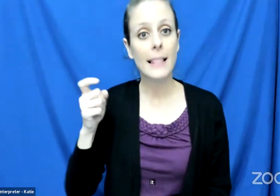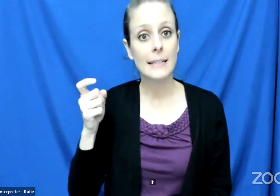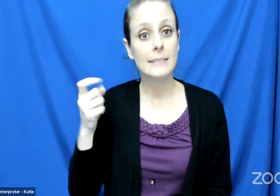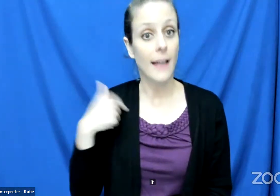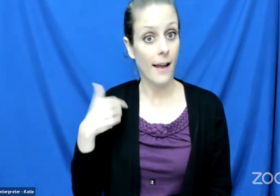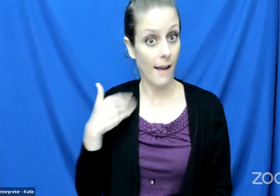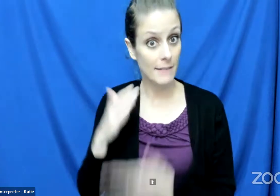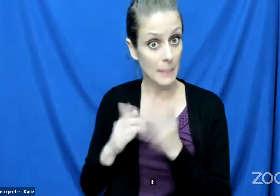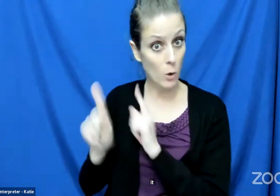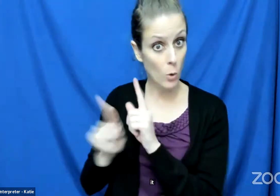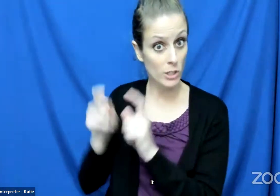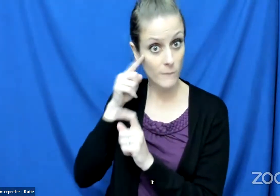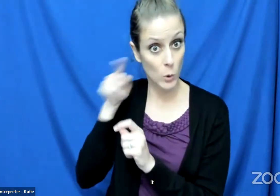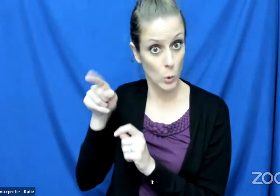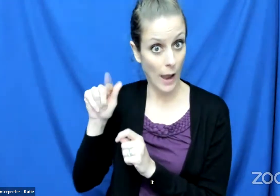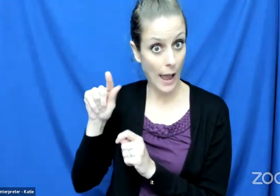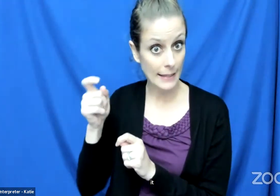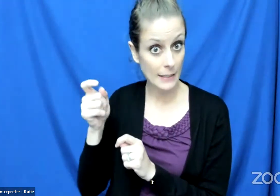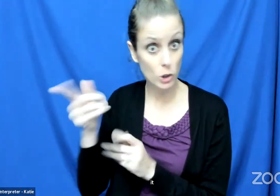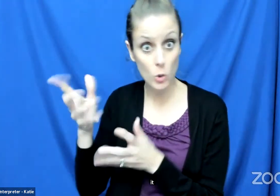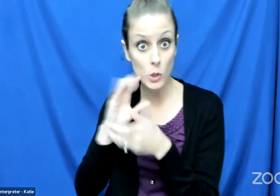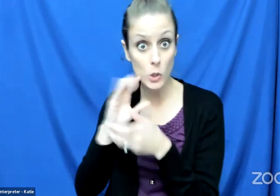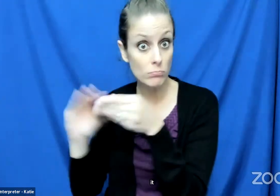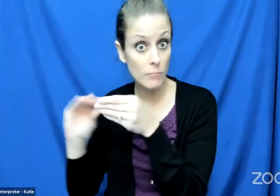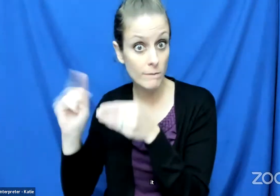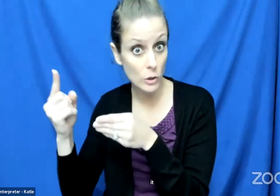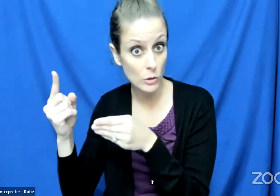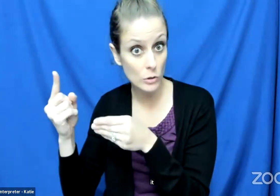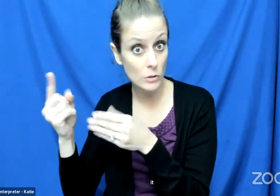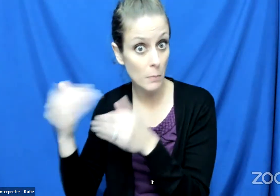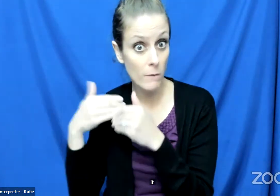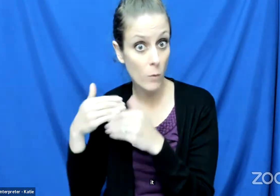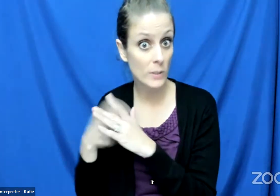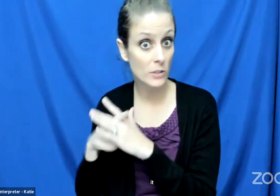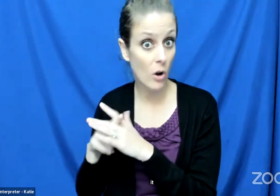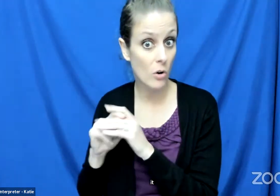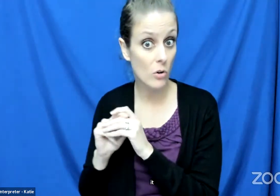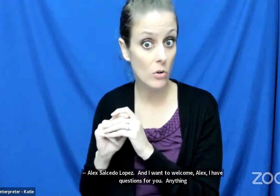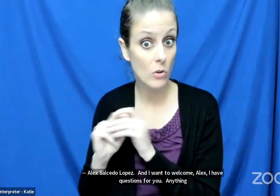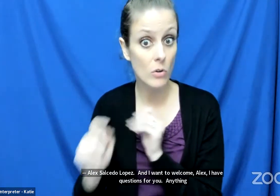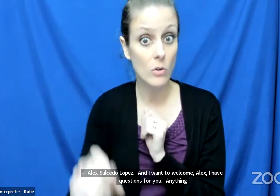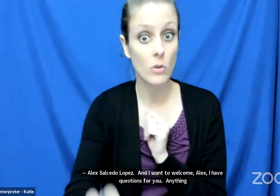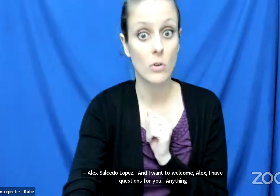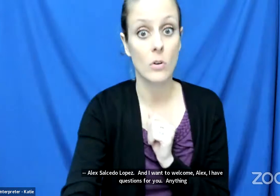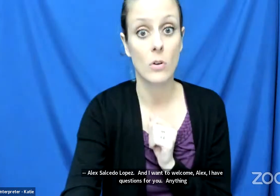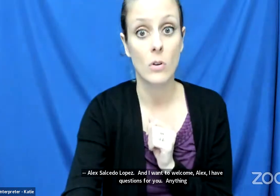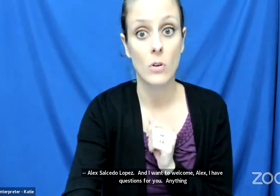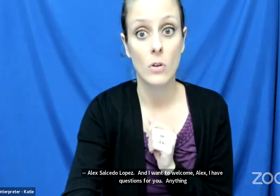you. Is there anything you'd like to say before we start?